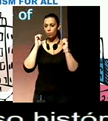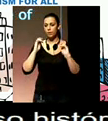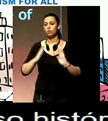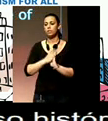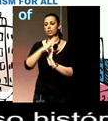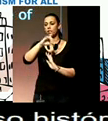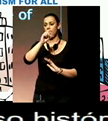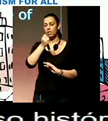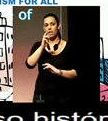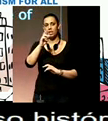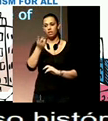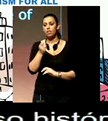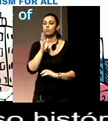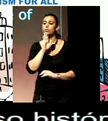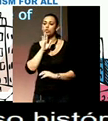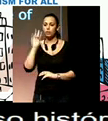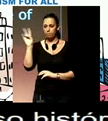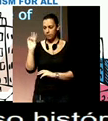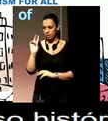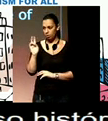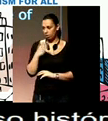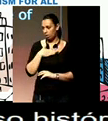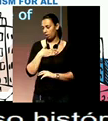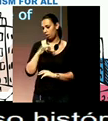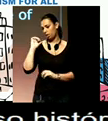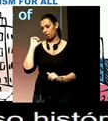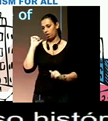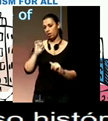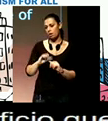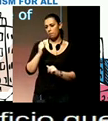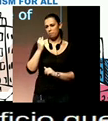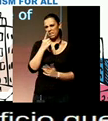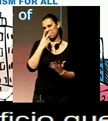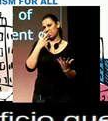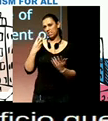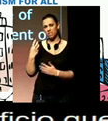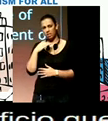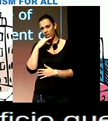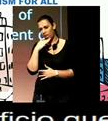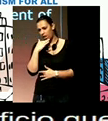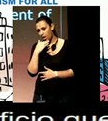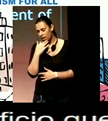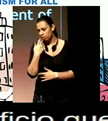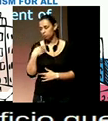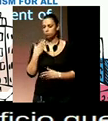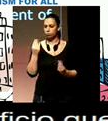building, the Convent of Santa Clara in Valladolid from the